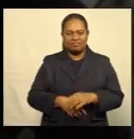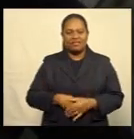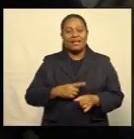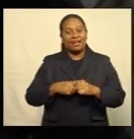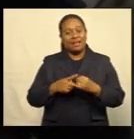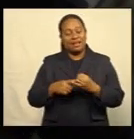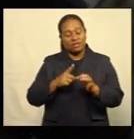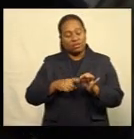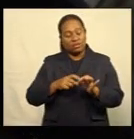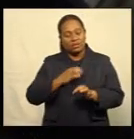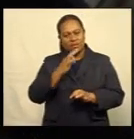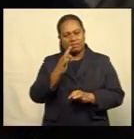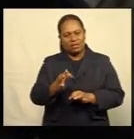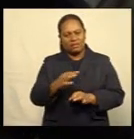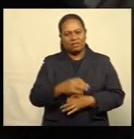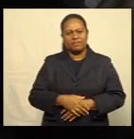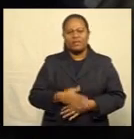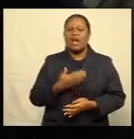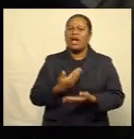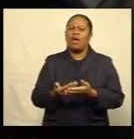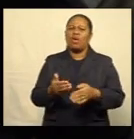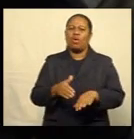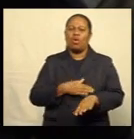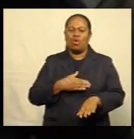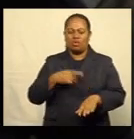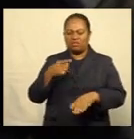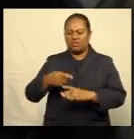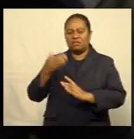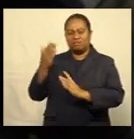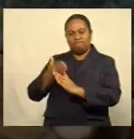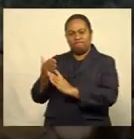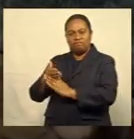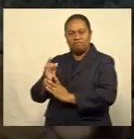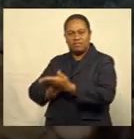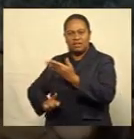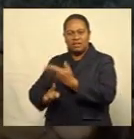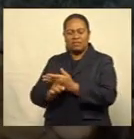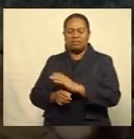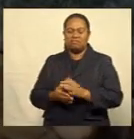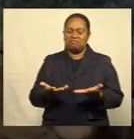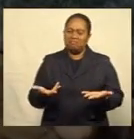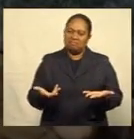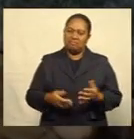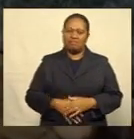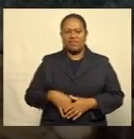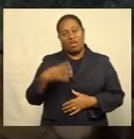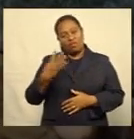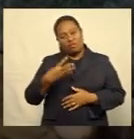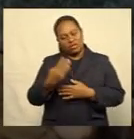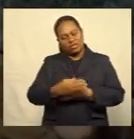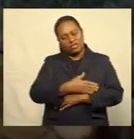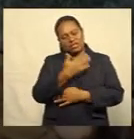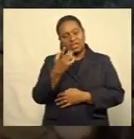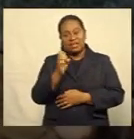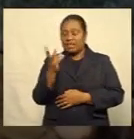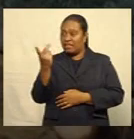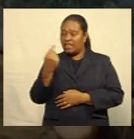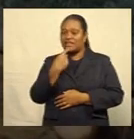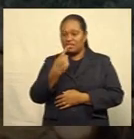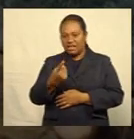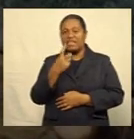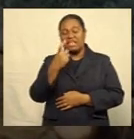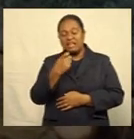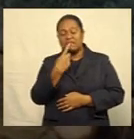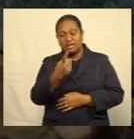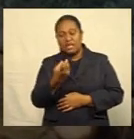sir, how long will these restrictions be in place or be enforced? So if it goes for 14 days, it will be 14 days. If it goes for 28 days, it will